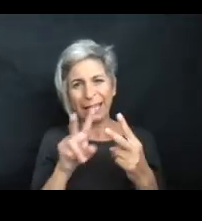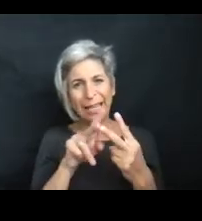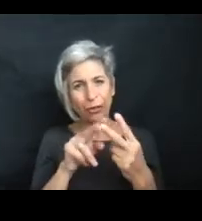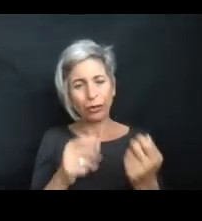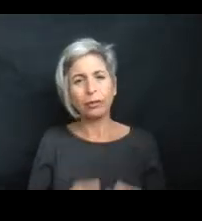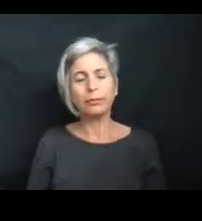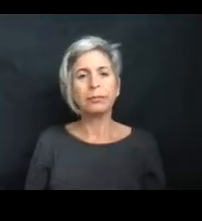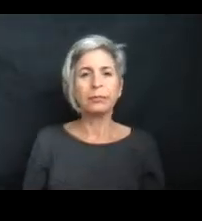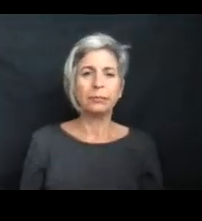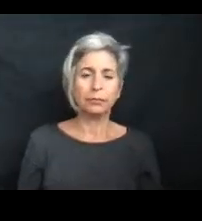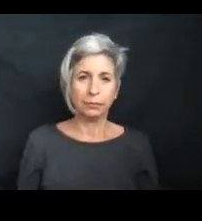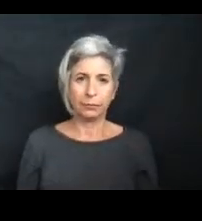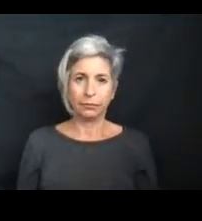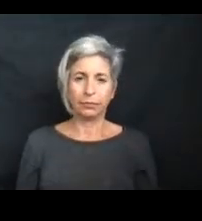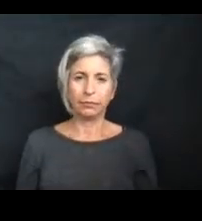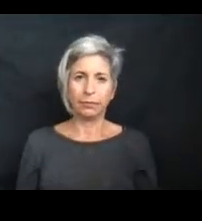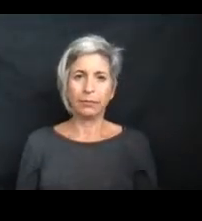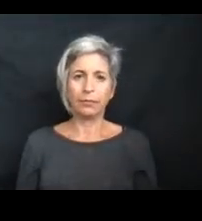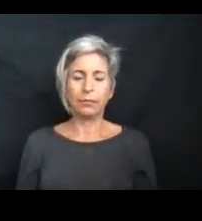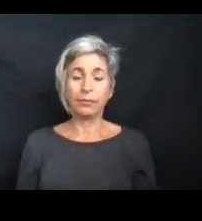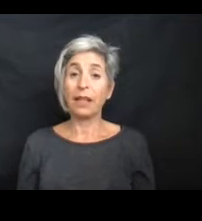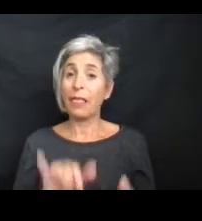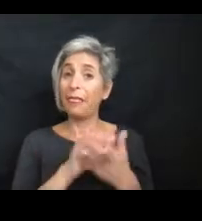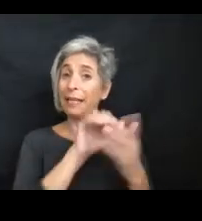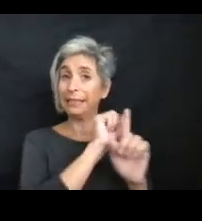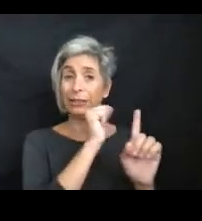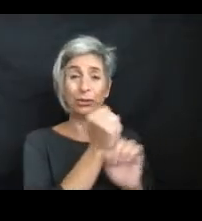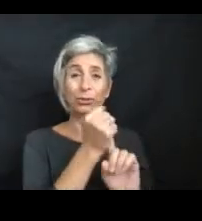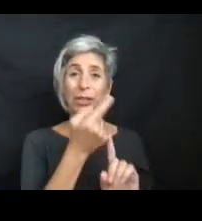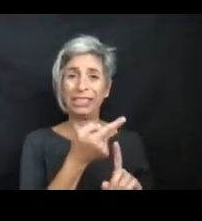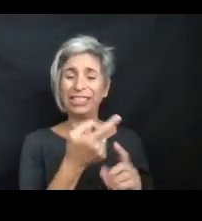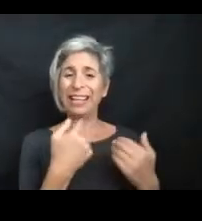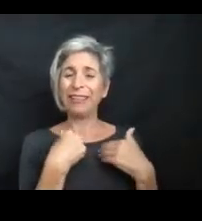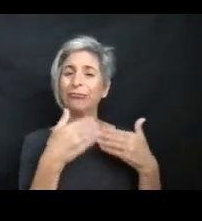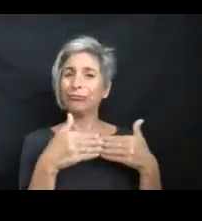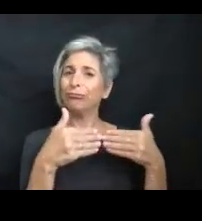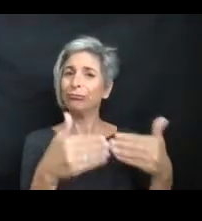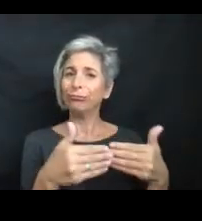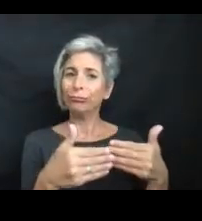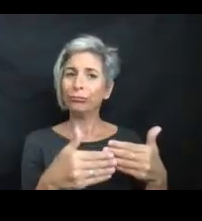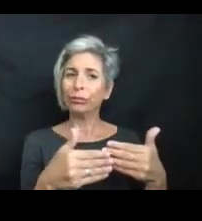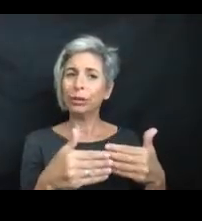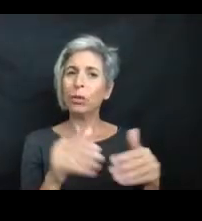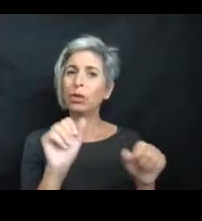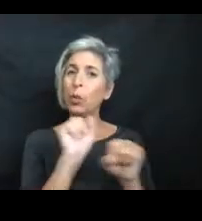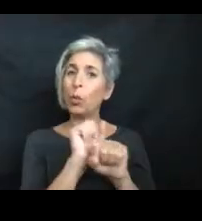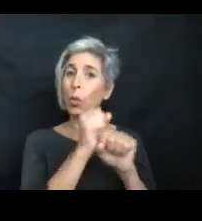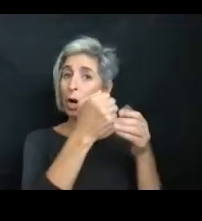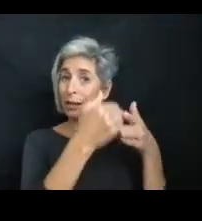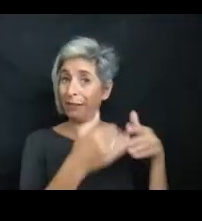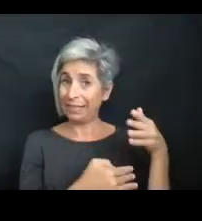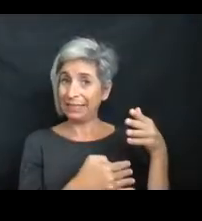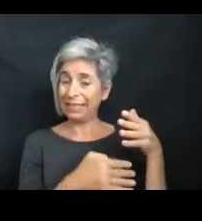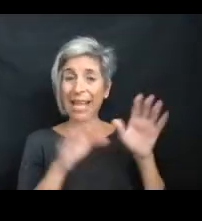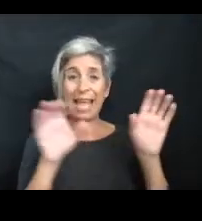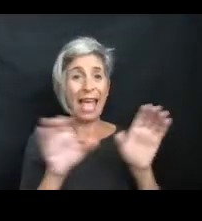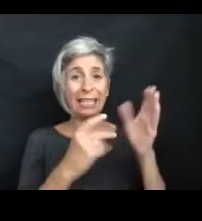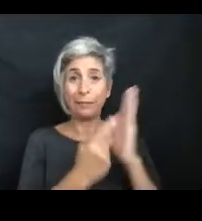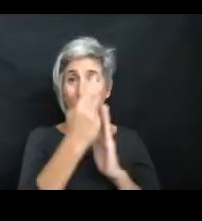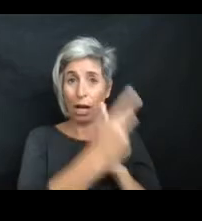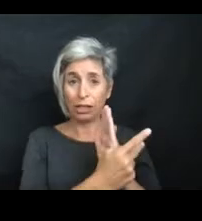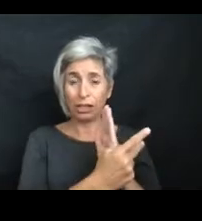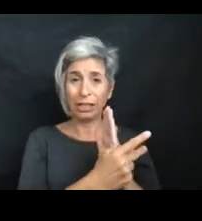So in that scenario, I did go ahead and go to work list, and then I searched for active projects again, and this time I